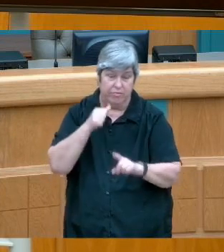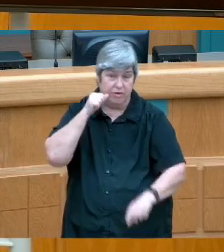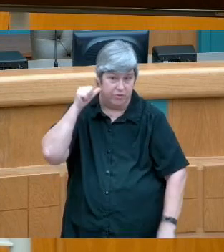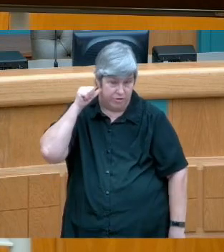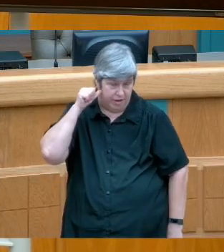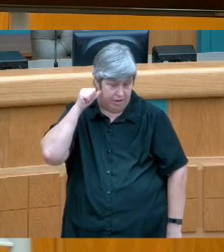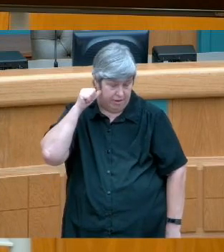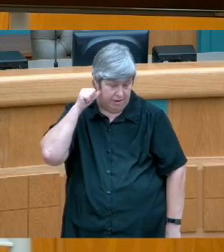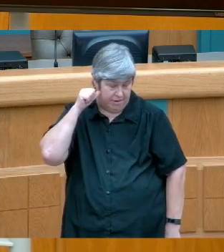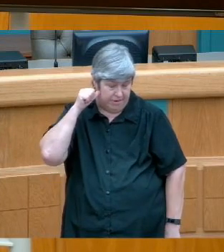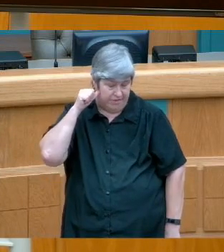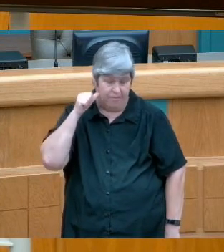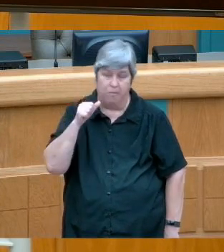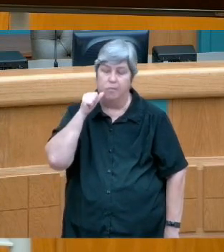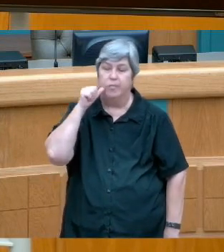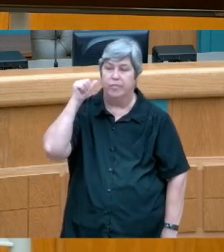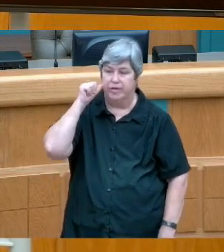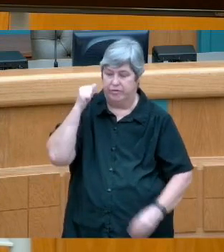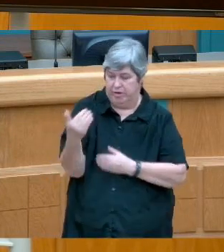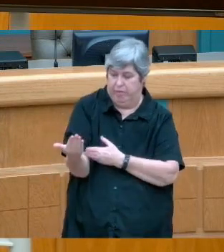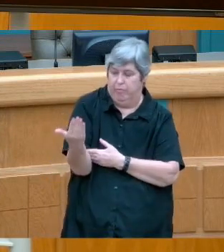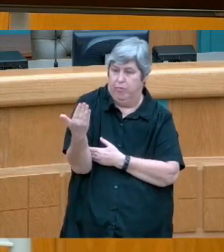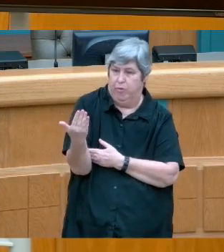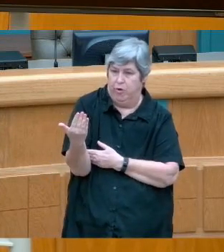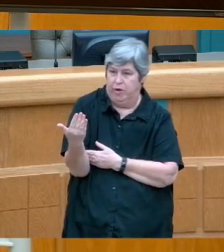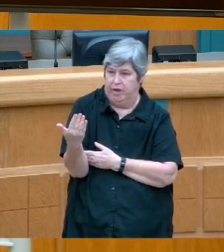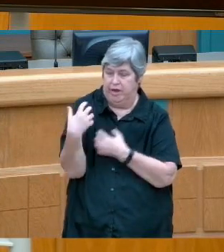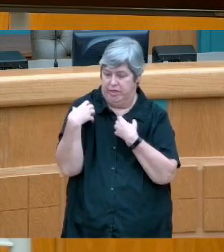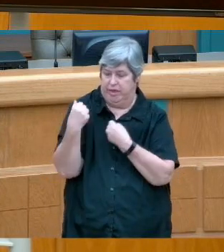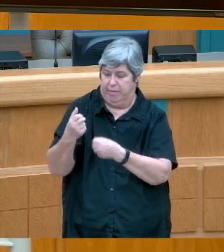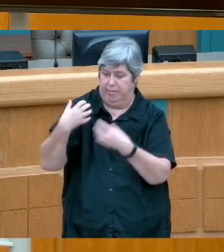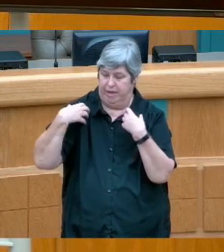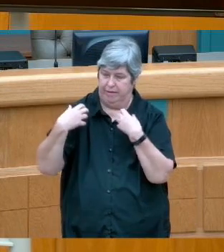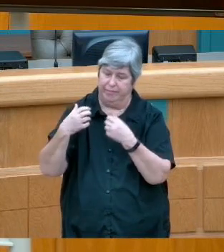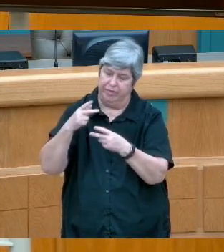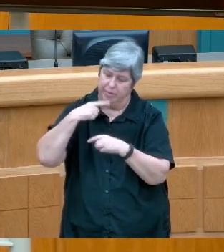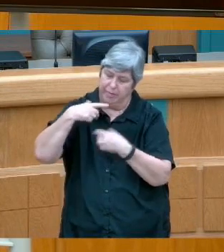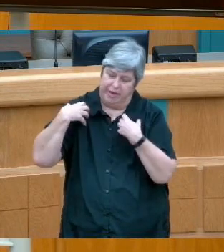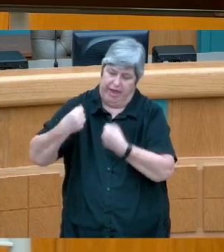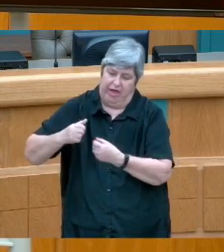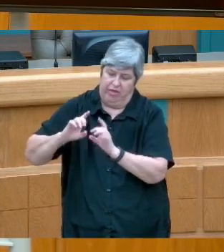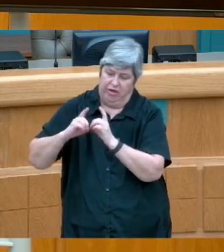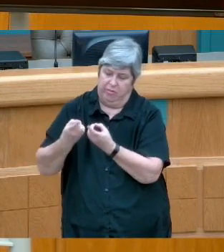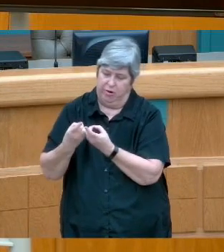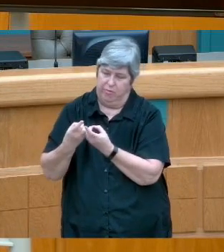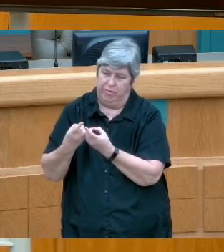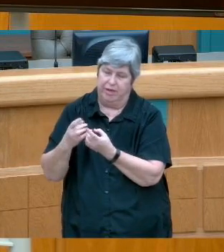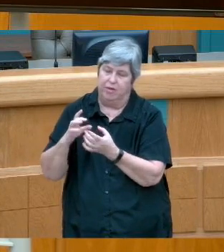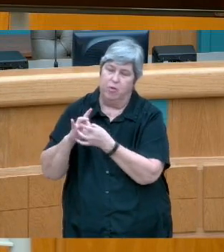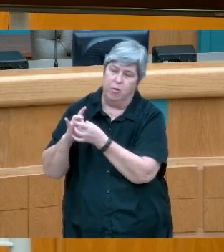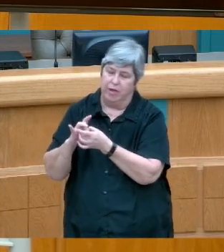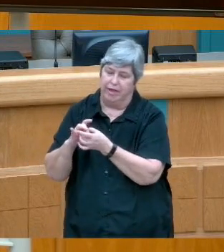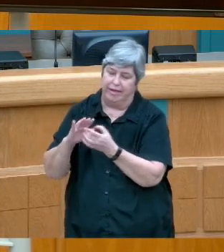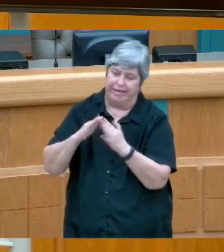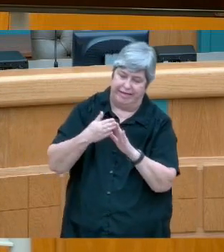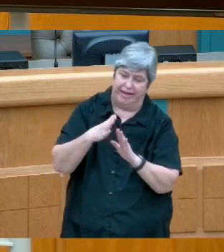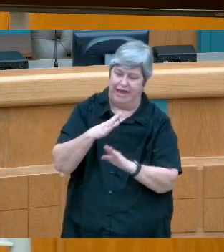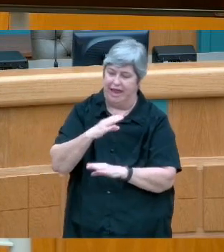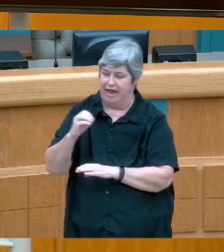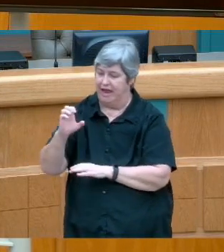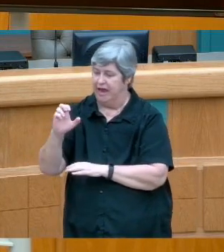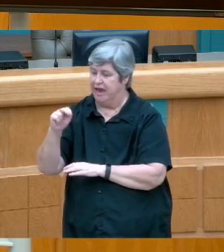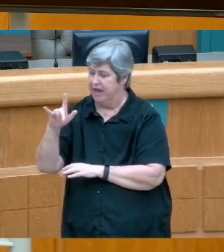yesterday. So yesterday in the morning, our public health department, which is a combination of city-county